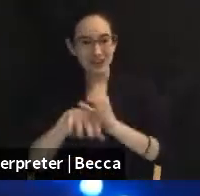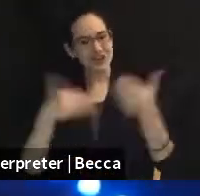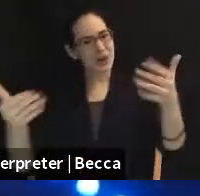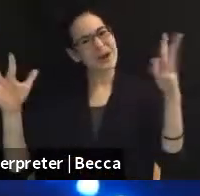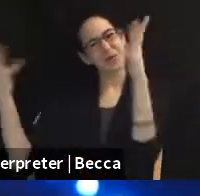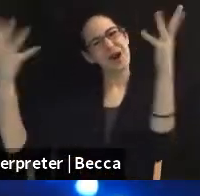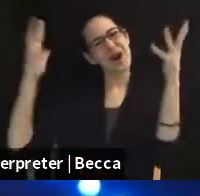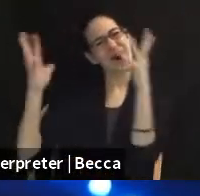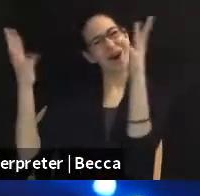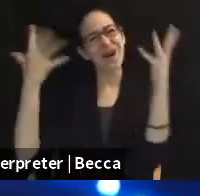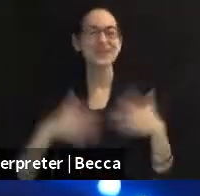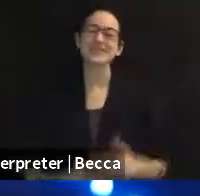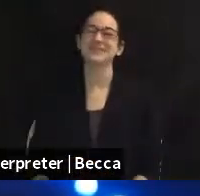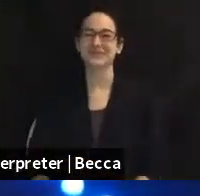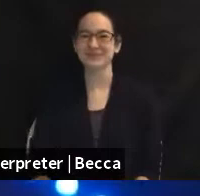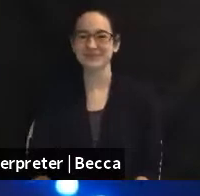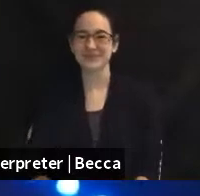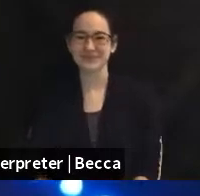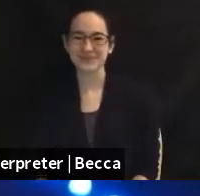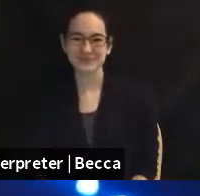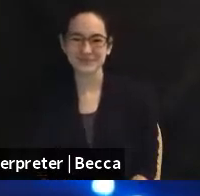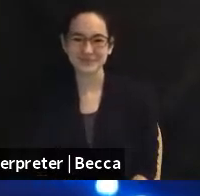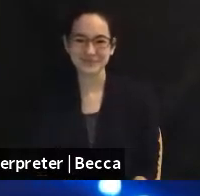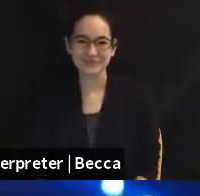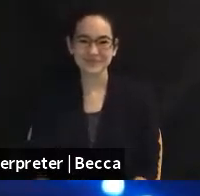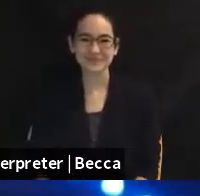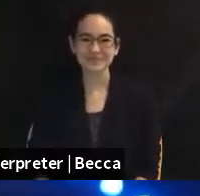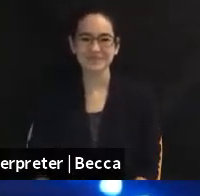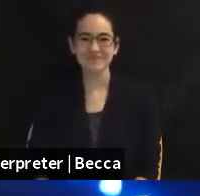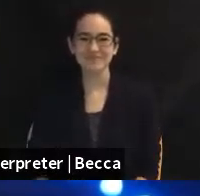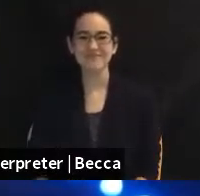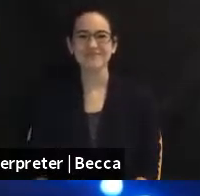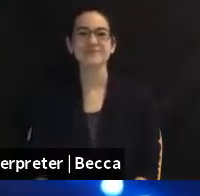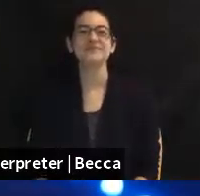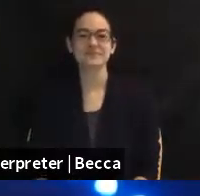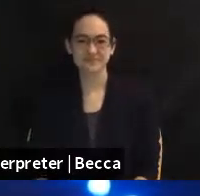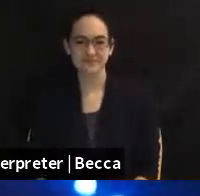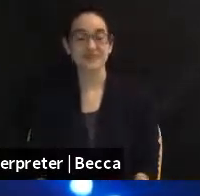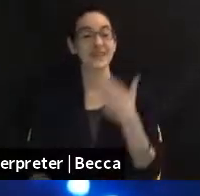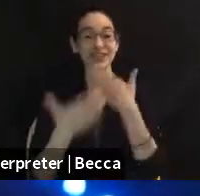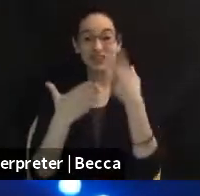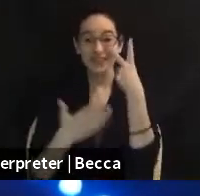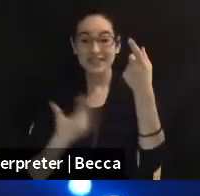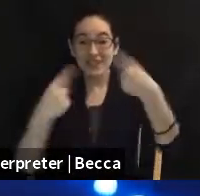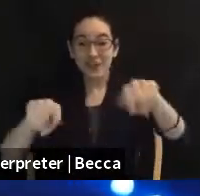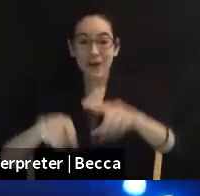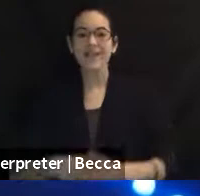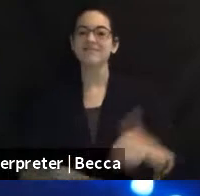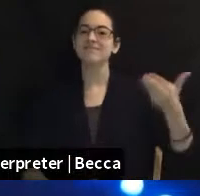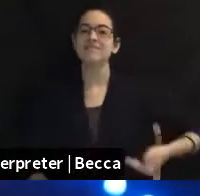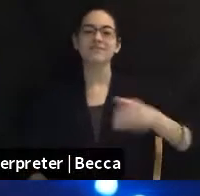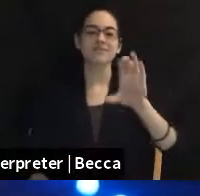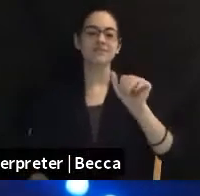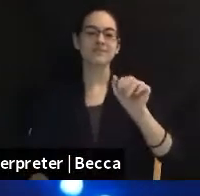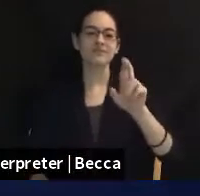in the room. Yeah. It's so good to see many of you. My name's Carlos. I'm the pastor here at